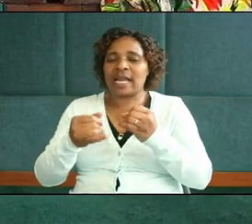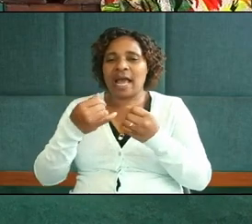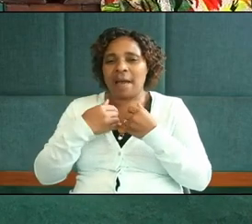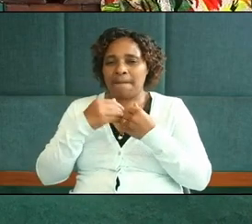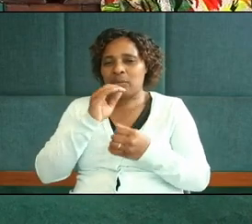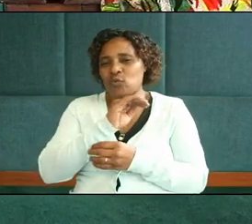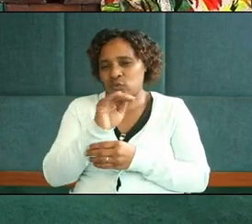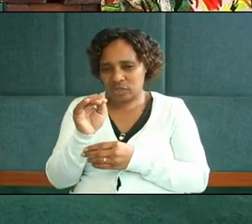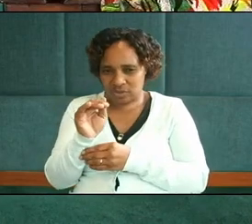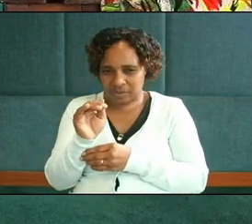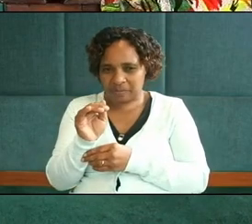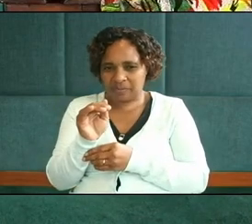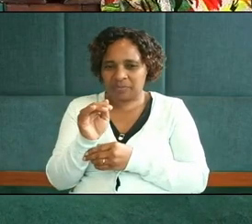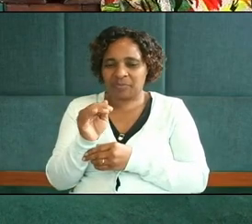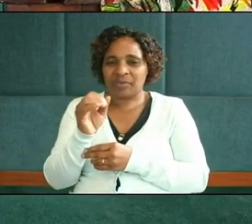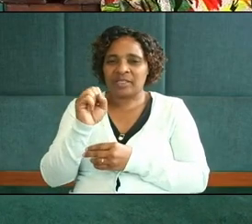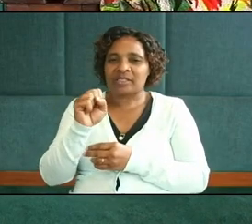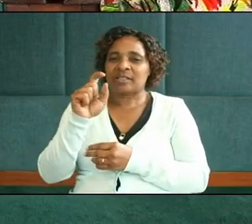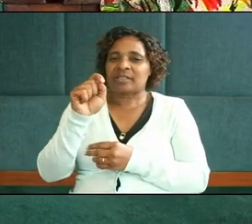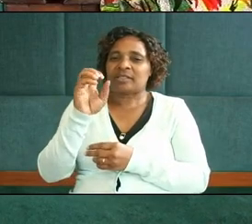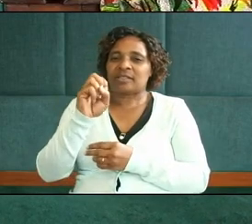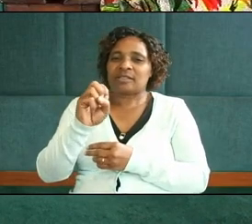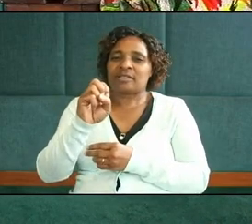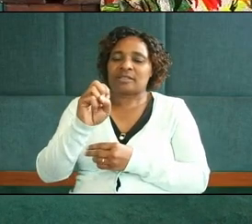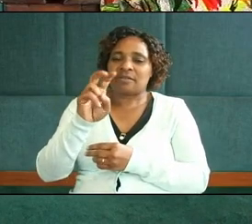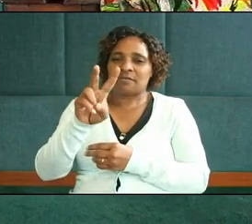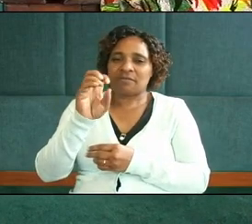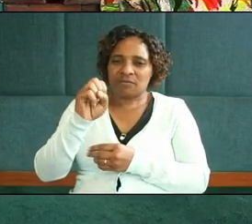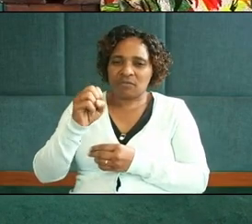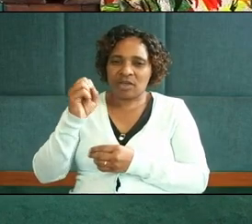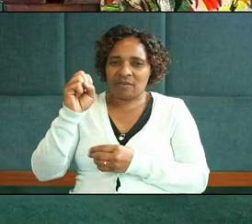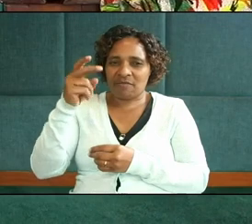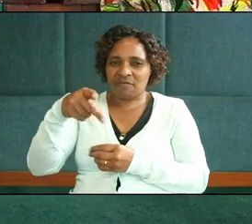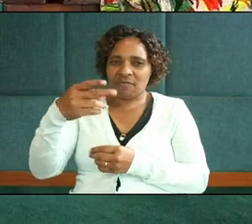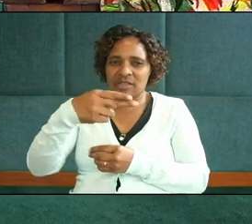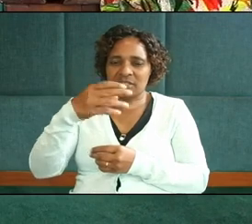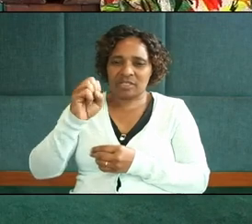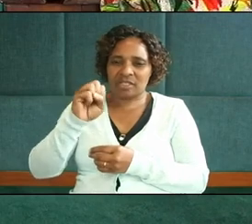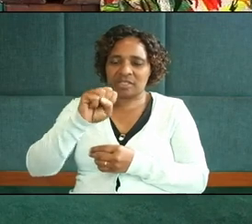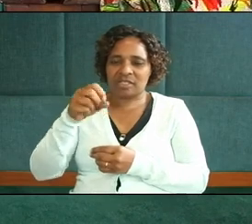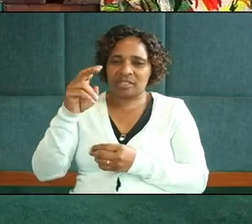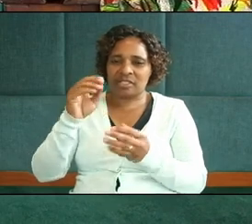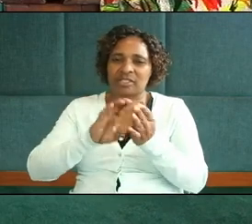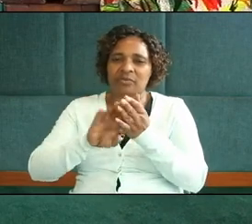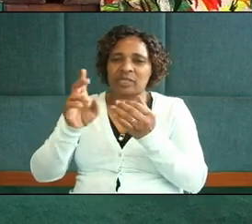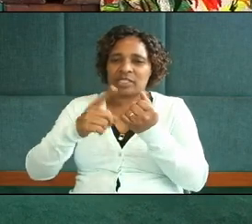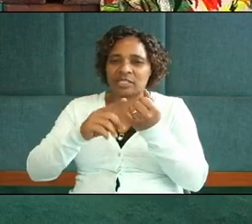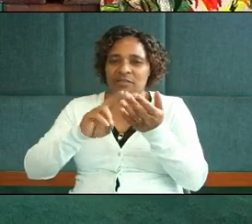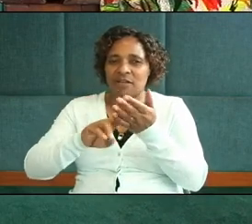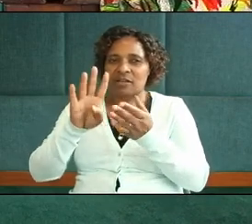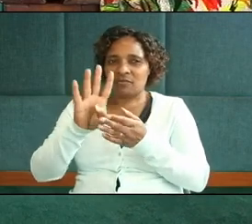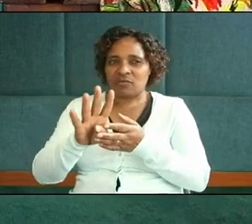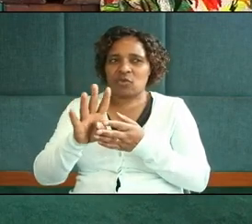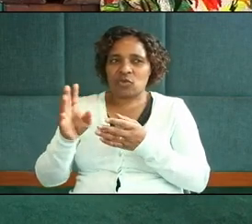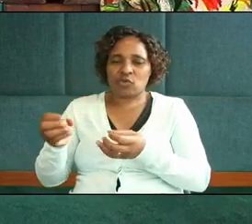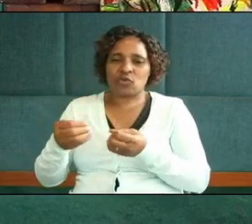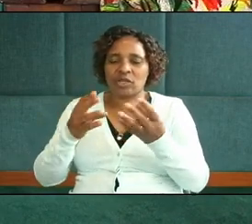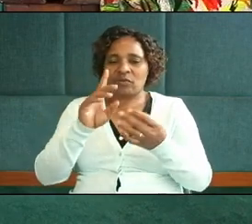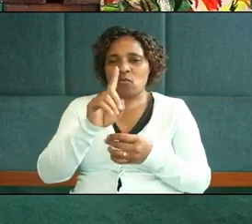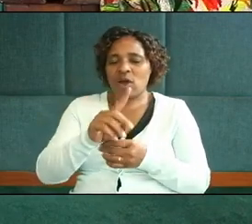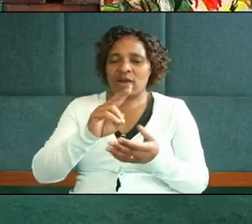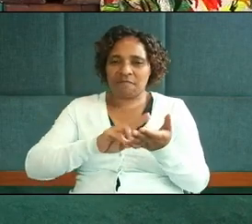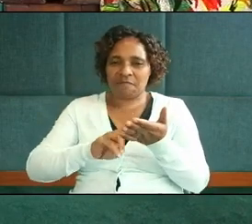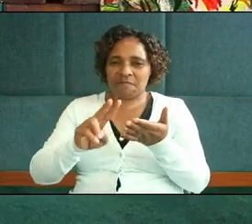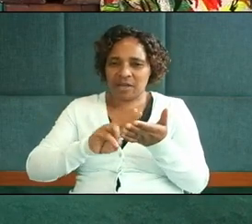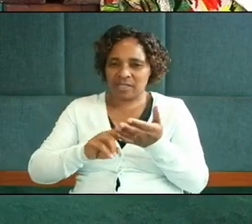request Steve to take us through Ephesians chapter 6, verse 4, as Ashley is preparing to give us just one verse